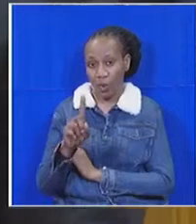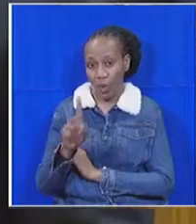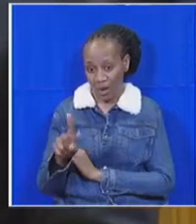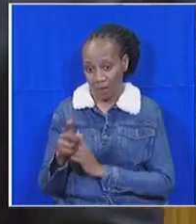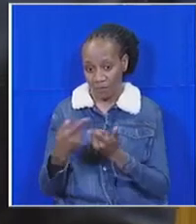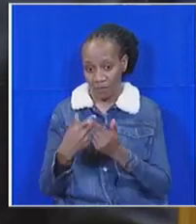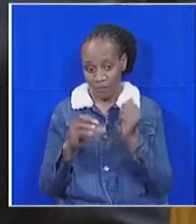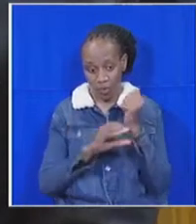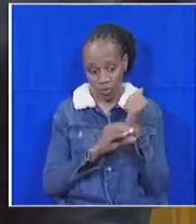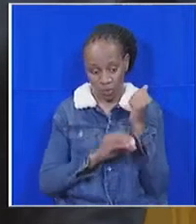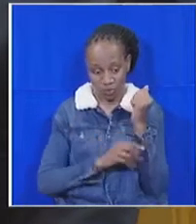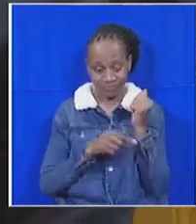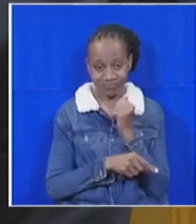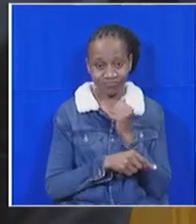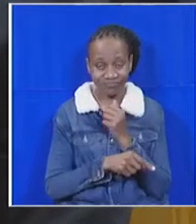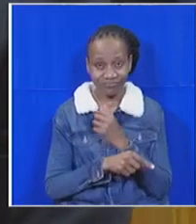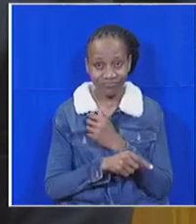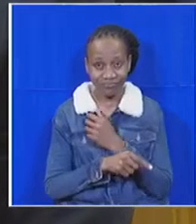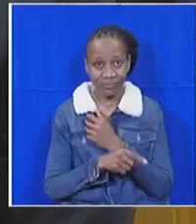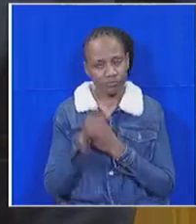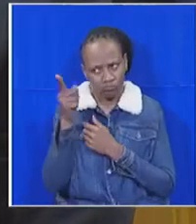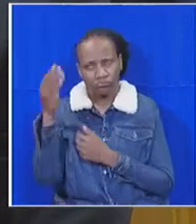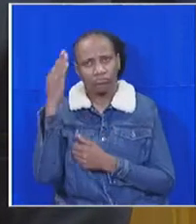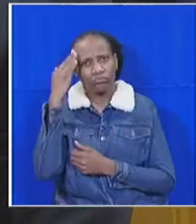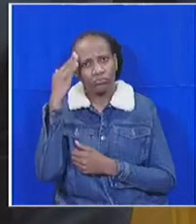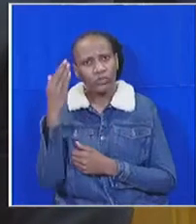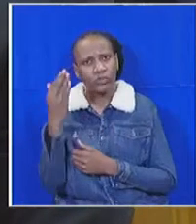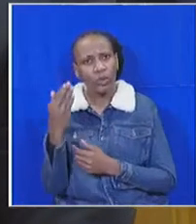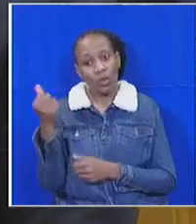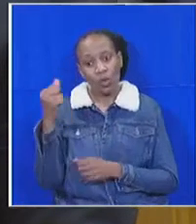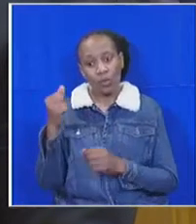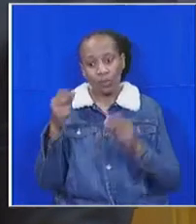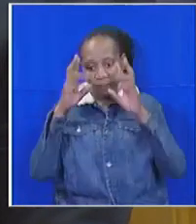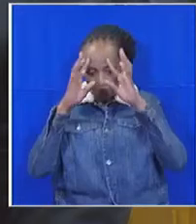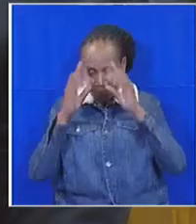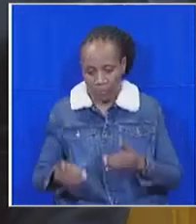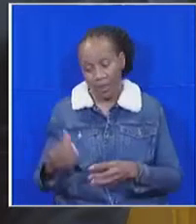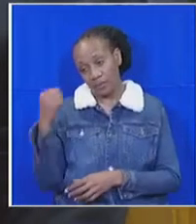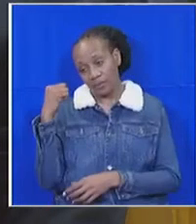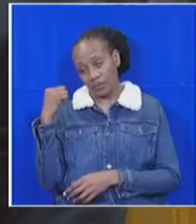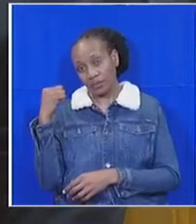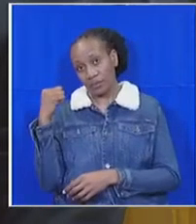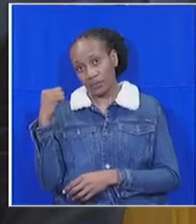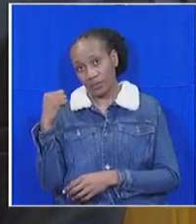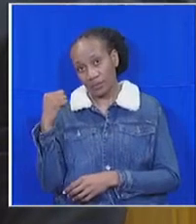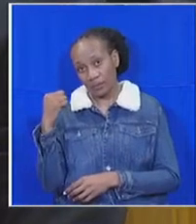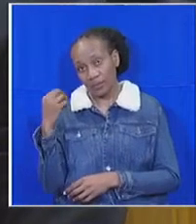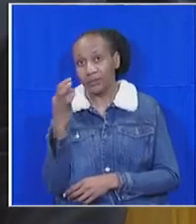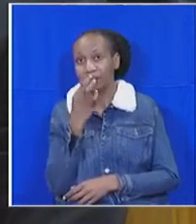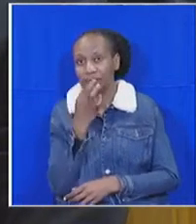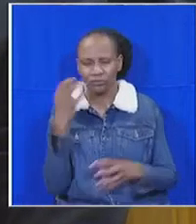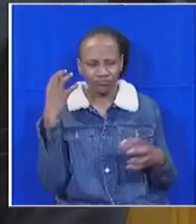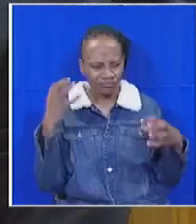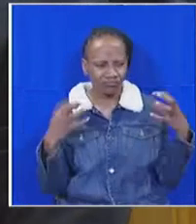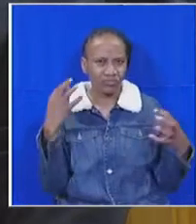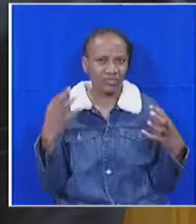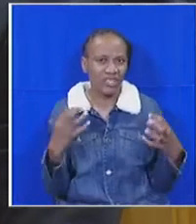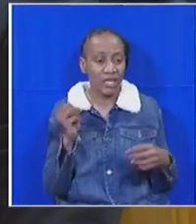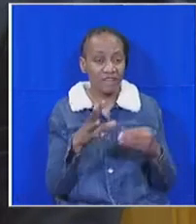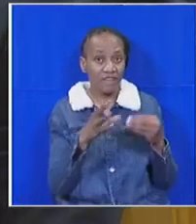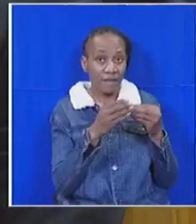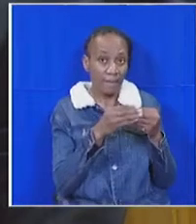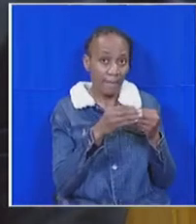Constitution. As you would know from a point of order that was taken in the House yesterday, there remains confusion whether in fact the member in whose, well,